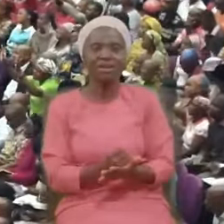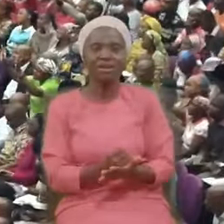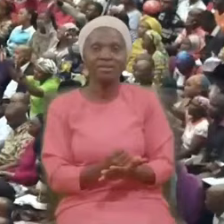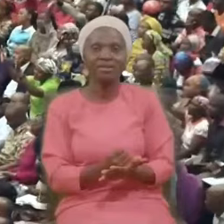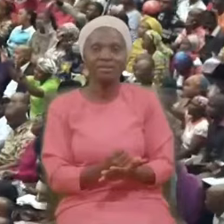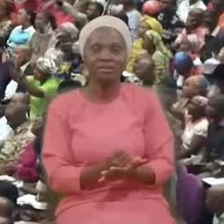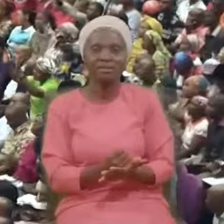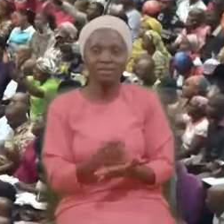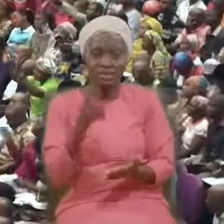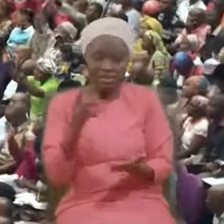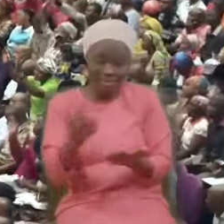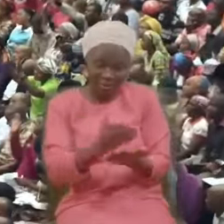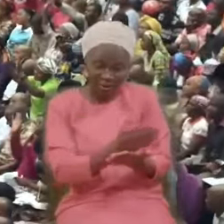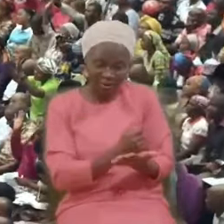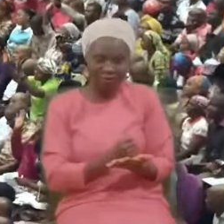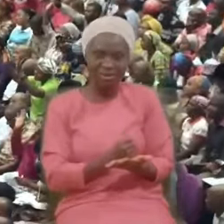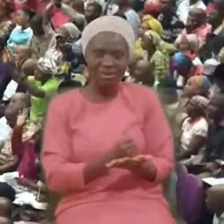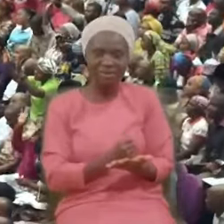Recovery.